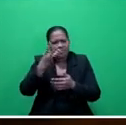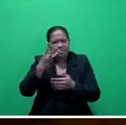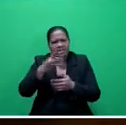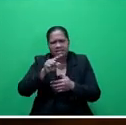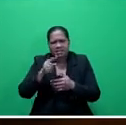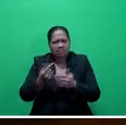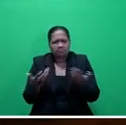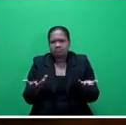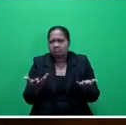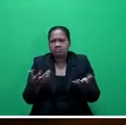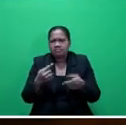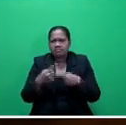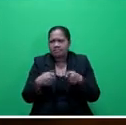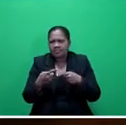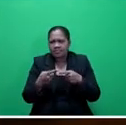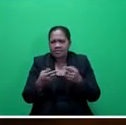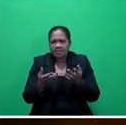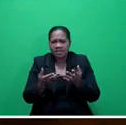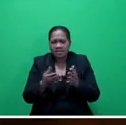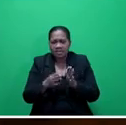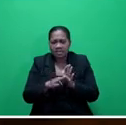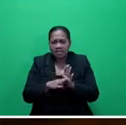13,970 termination compared to